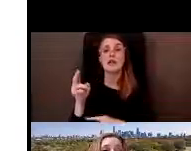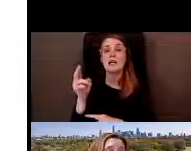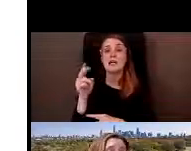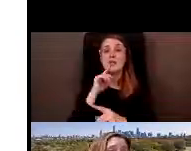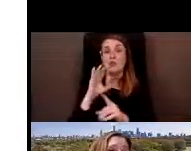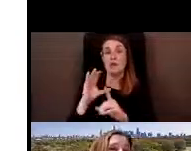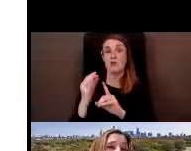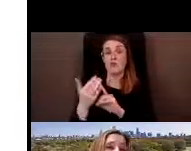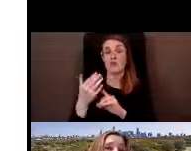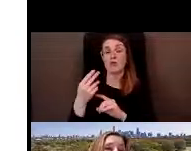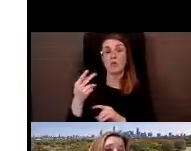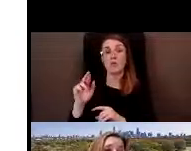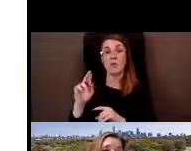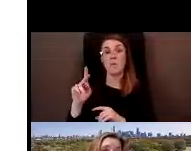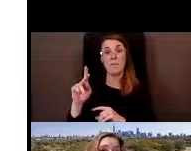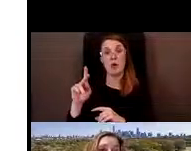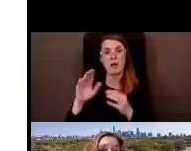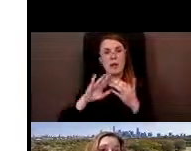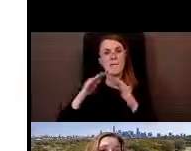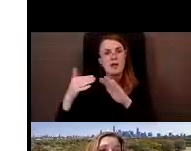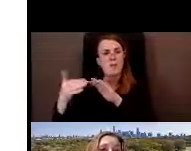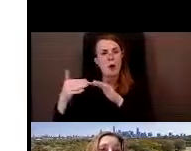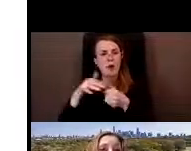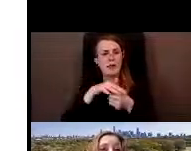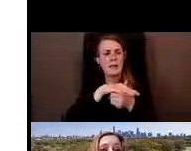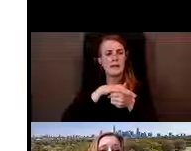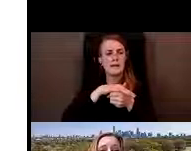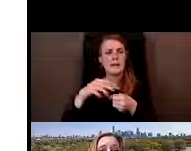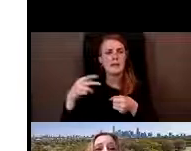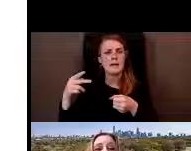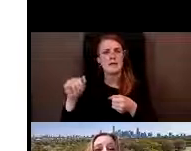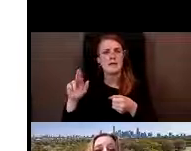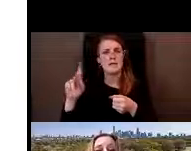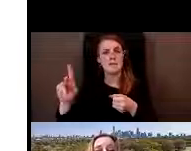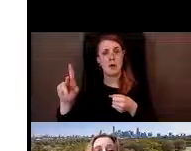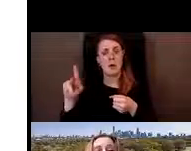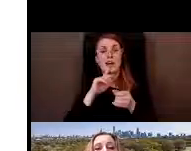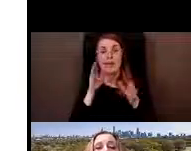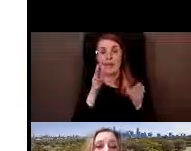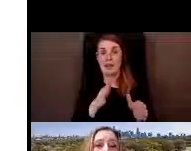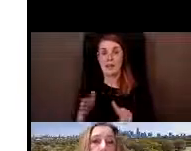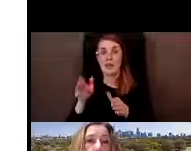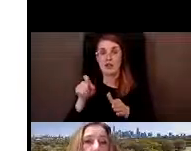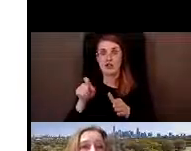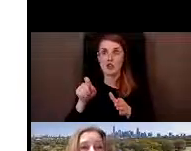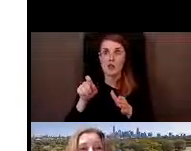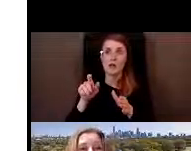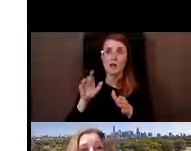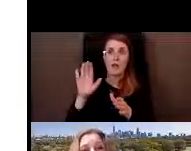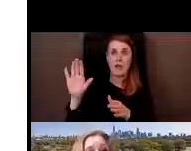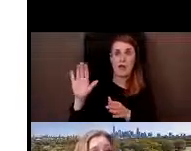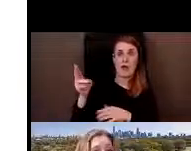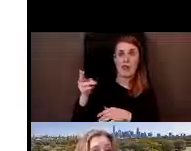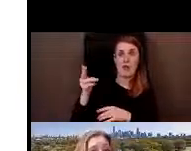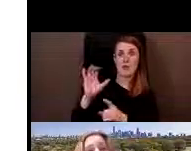is a metropolitan park, which has a regional draw and focus. And the plan should treat the park's historic and cultural resources as a